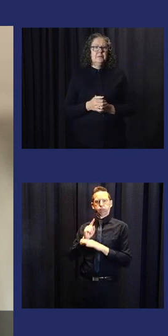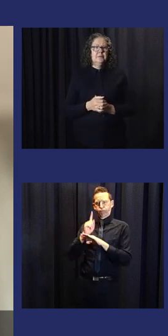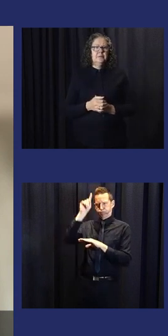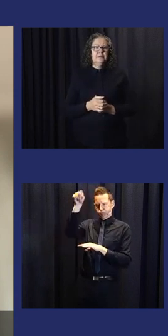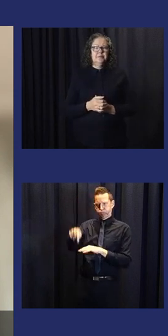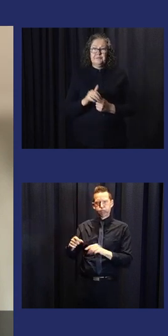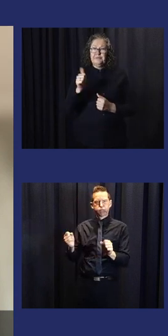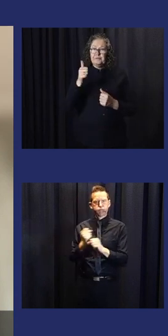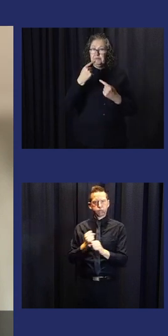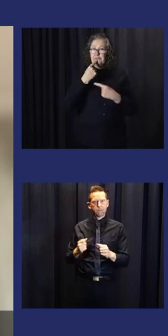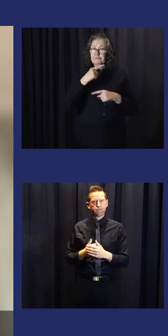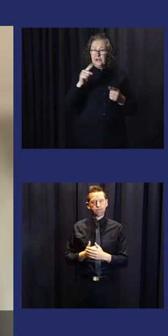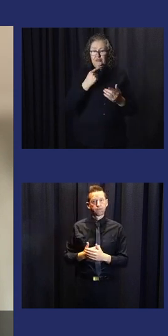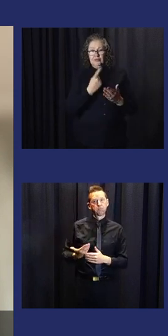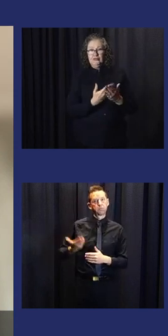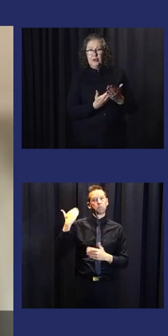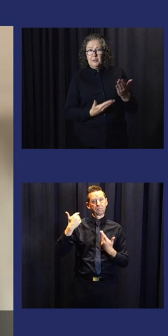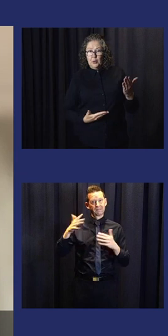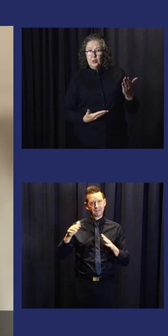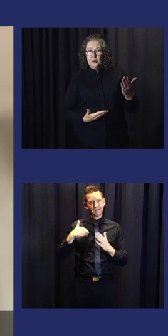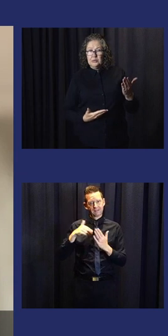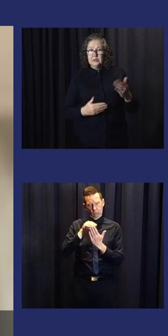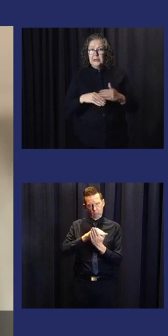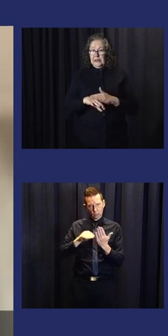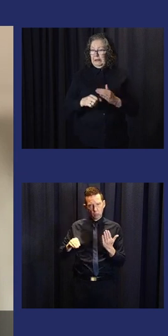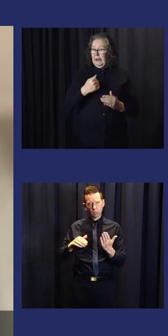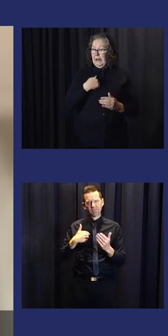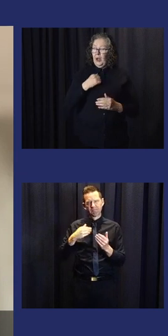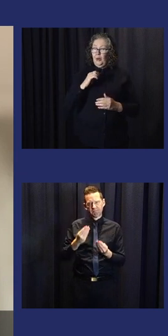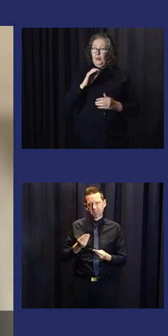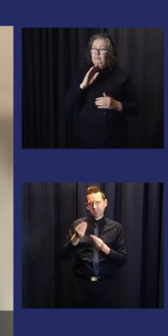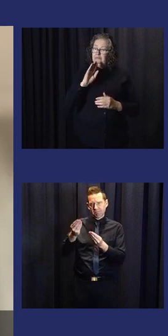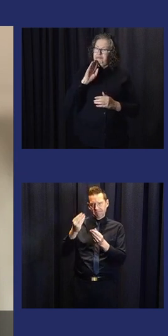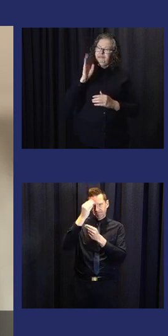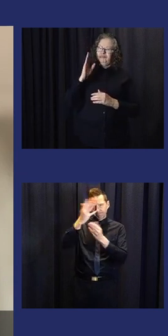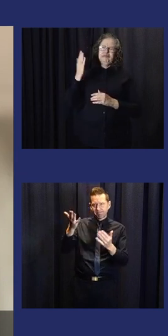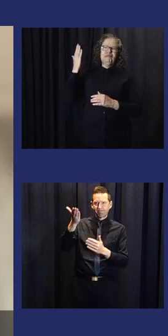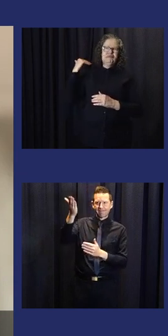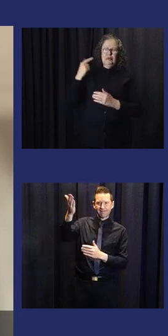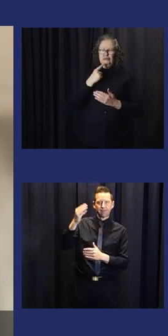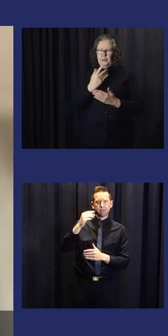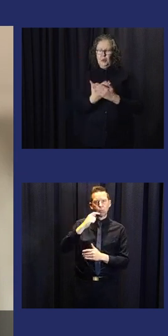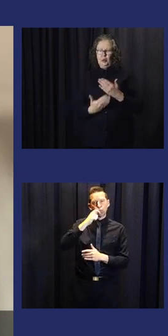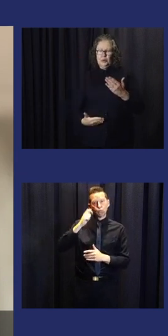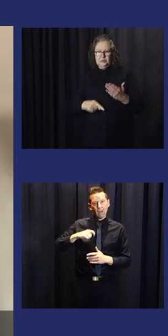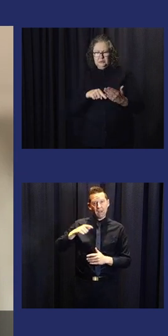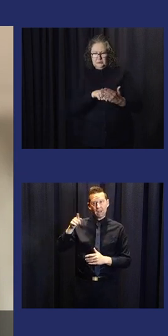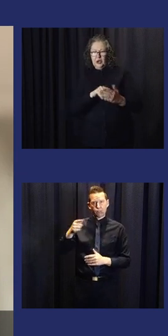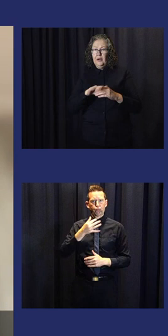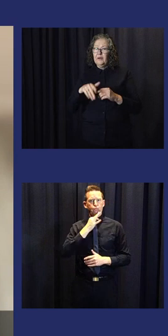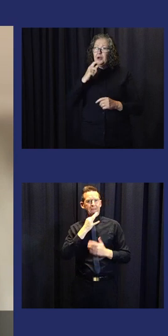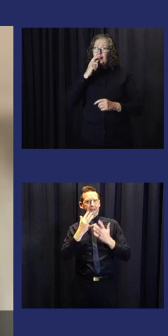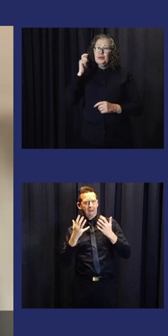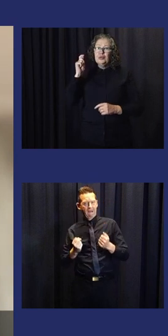released a report which was included in our session report on Ukraine. We looked at some of the